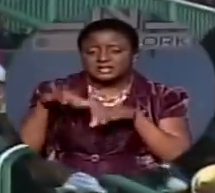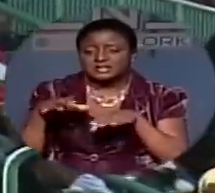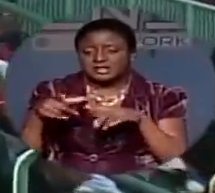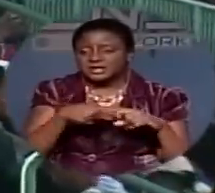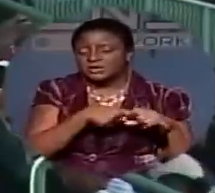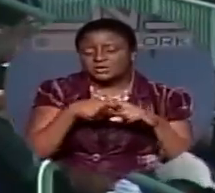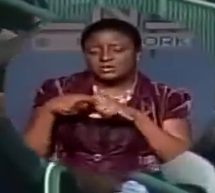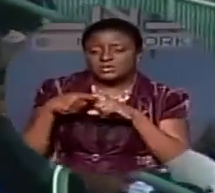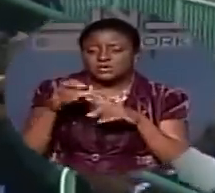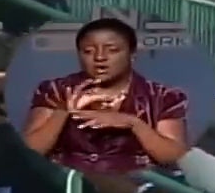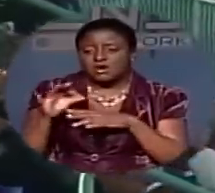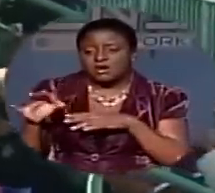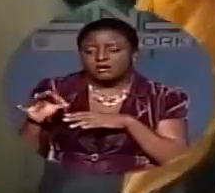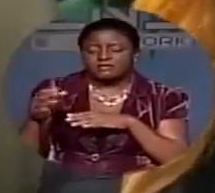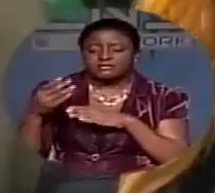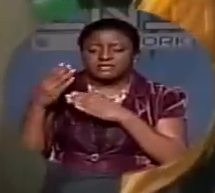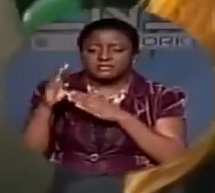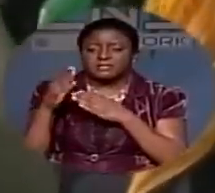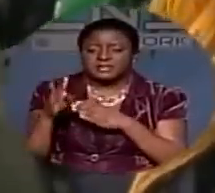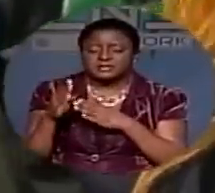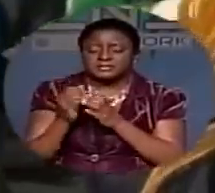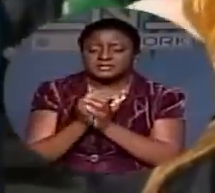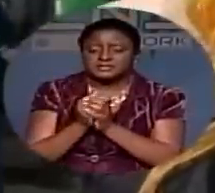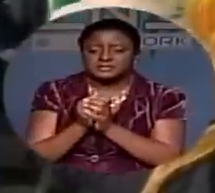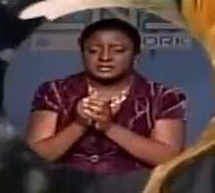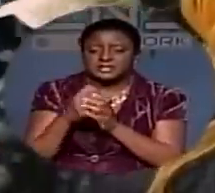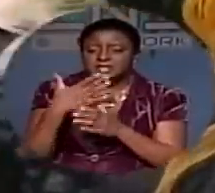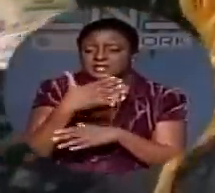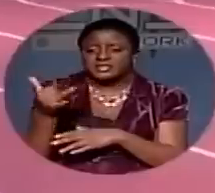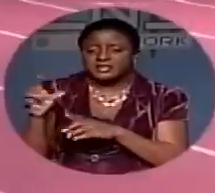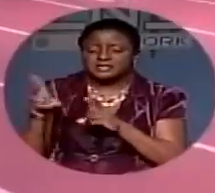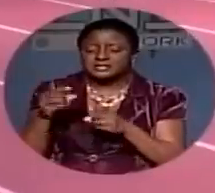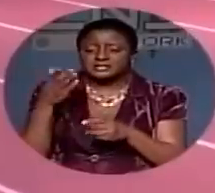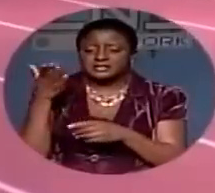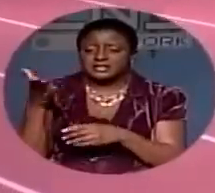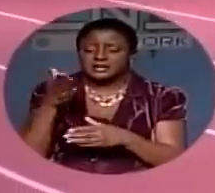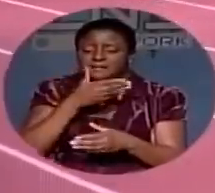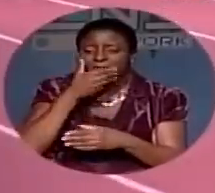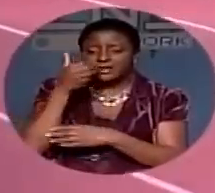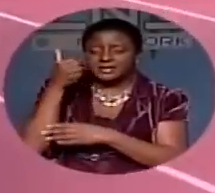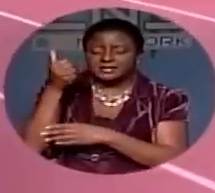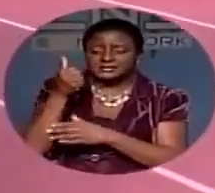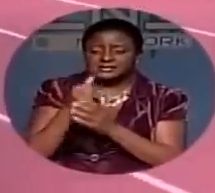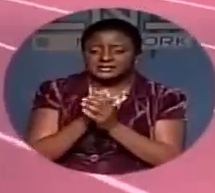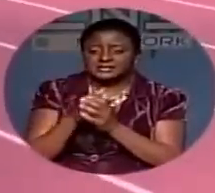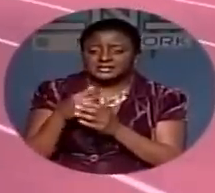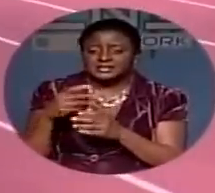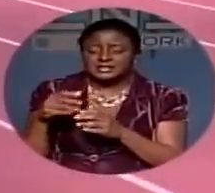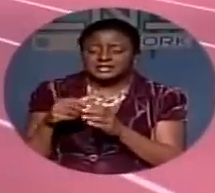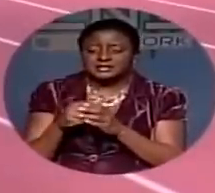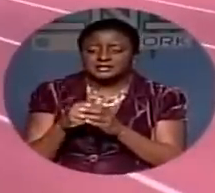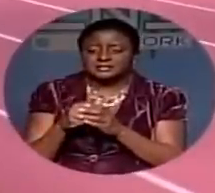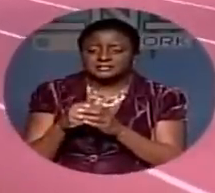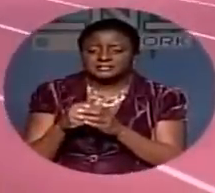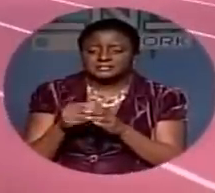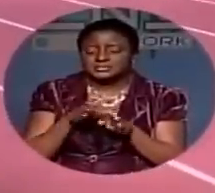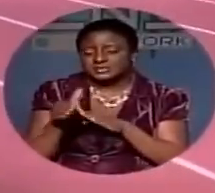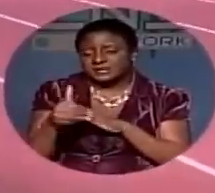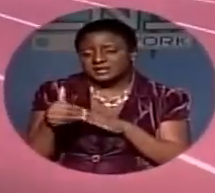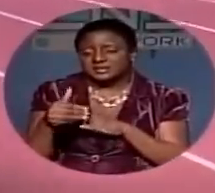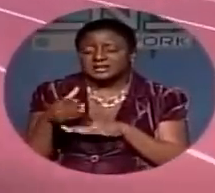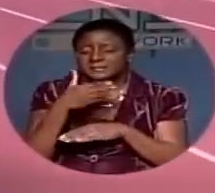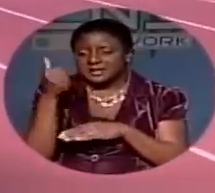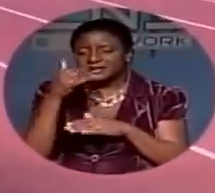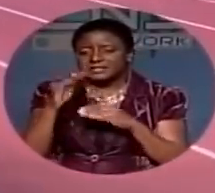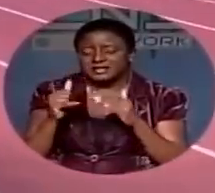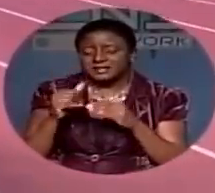feel wonderful about them. They did their best, and you know. But they're better than the Bahamas tonight, though. Yes, they are. So we had